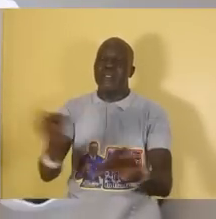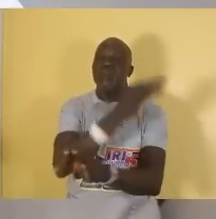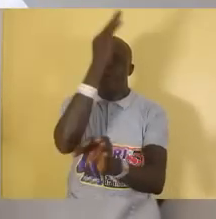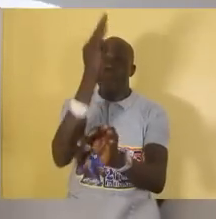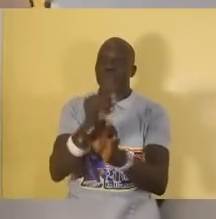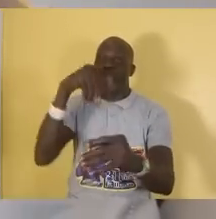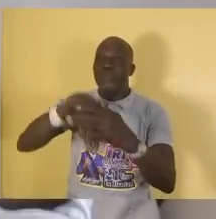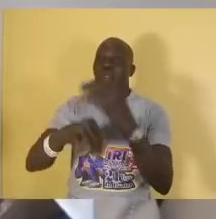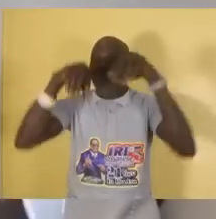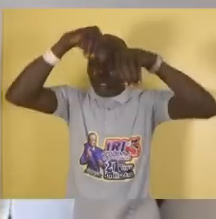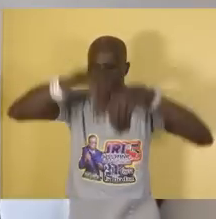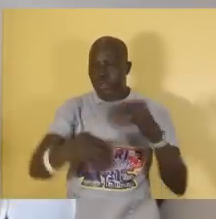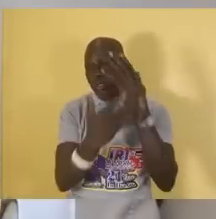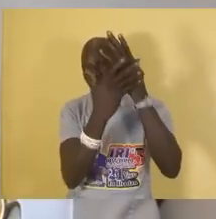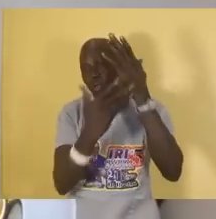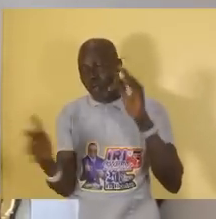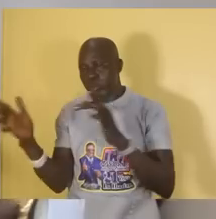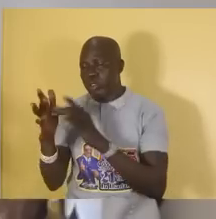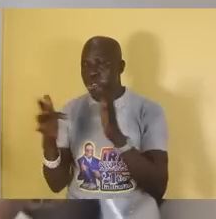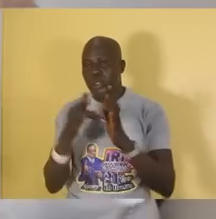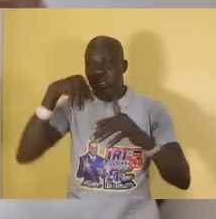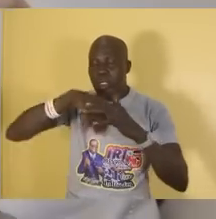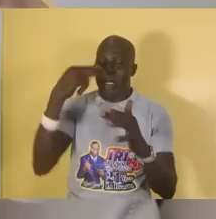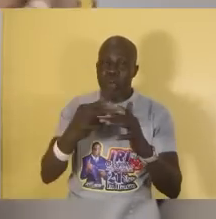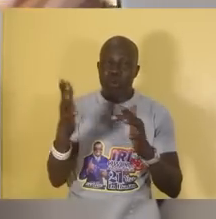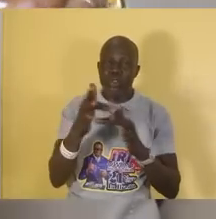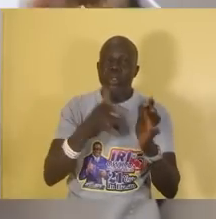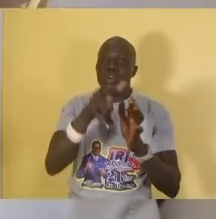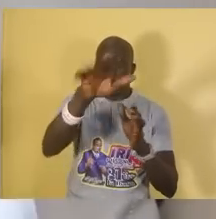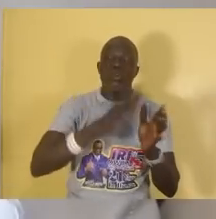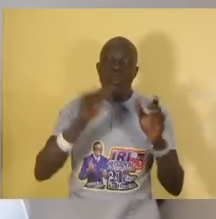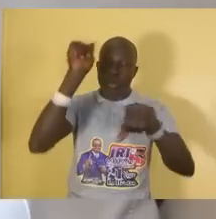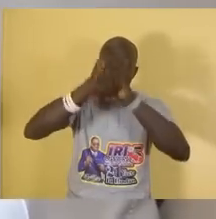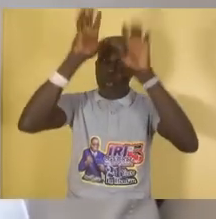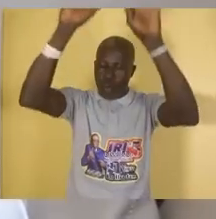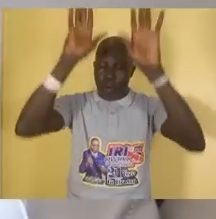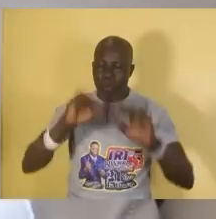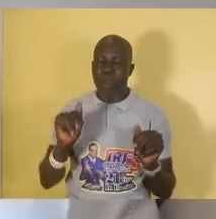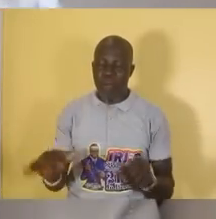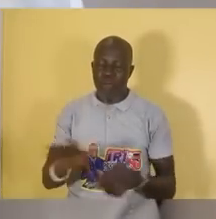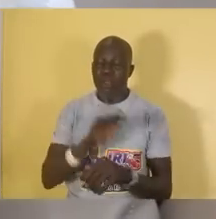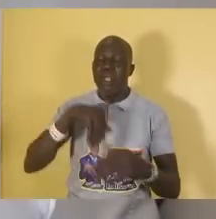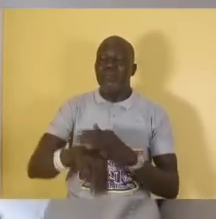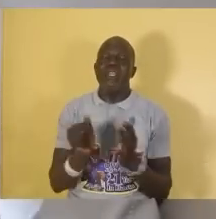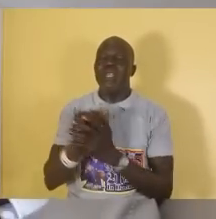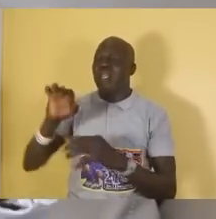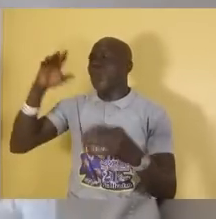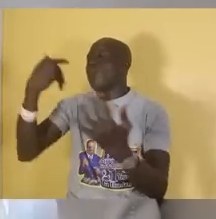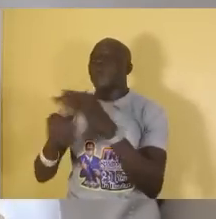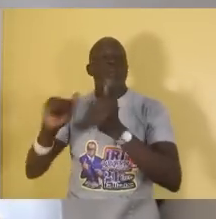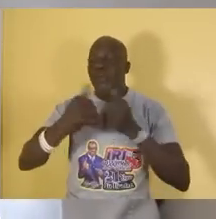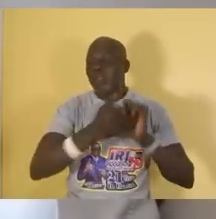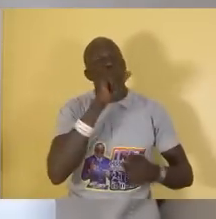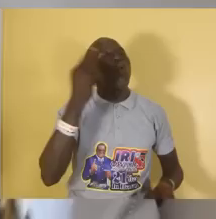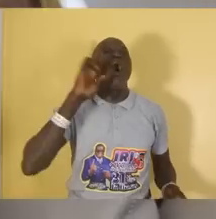bless the symbol of faith. Mo rí pé inúgbó ẹ̀jẹ̀ Jésù. I put the full blood of Jesus. Lórúkọ Jésù, òun máa ti ṣe àgbà. Amen. Ní condition tó wà yẹn.